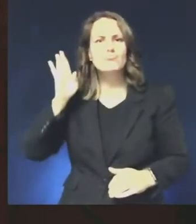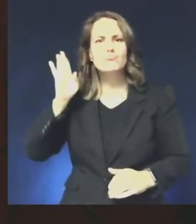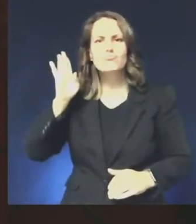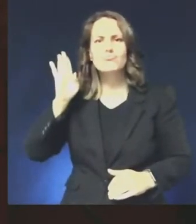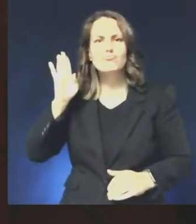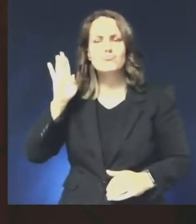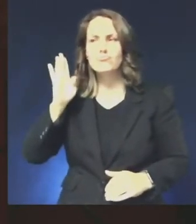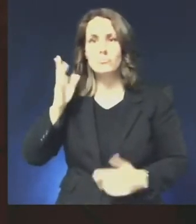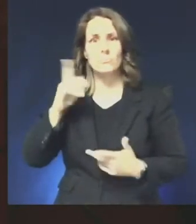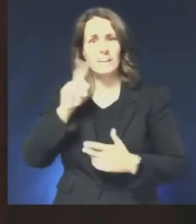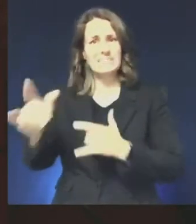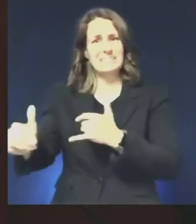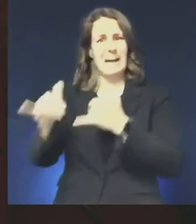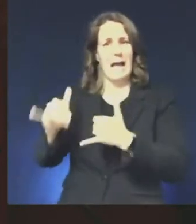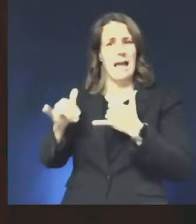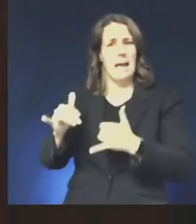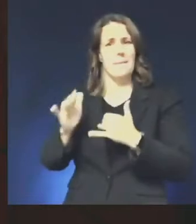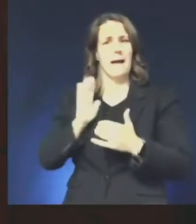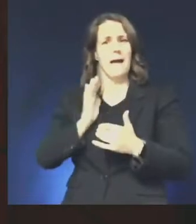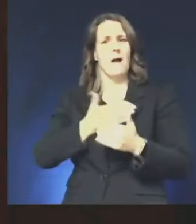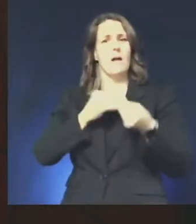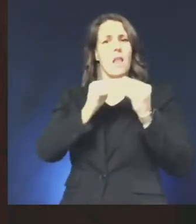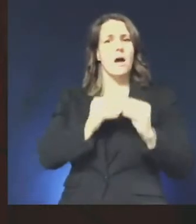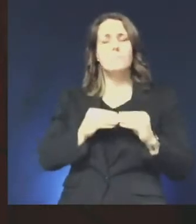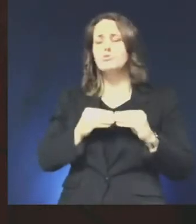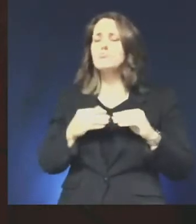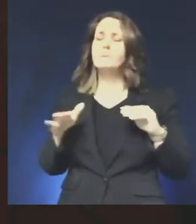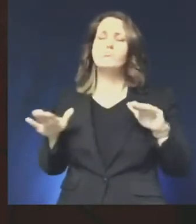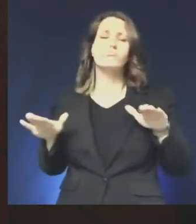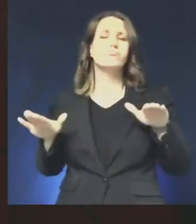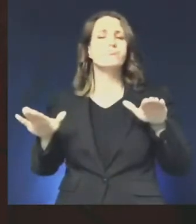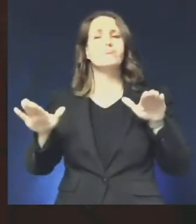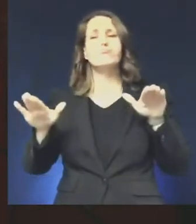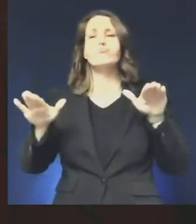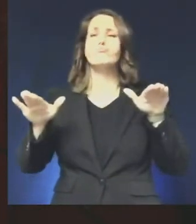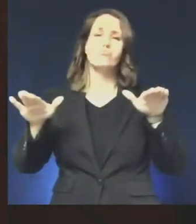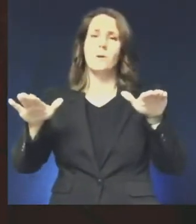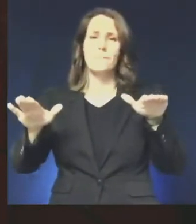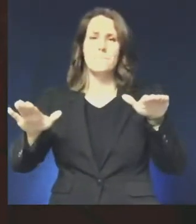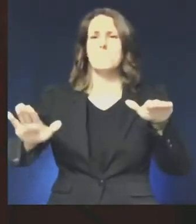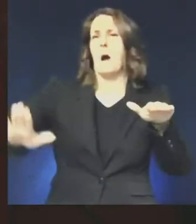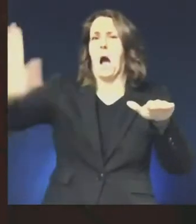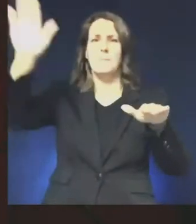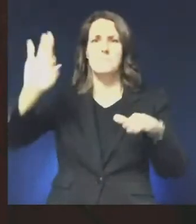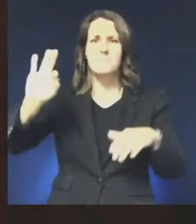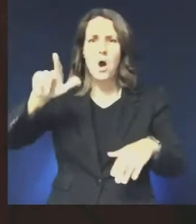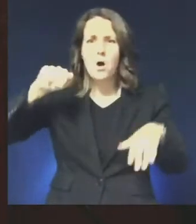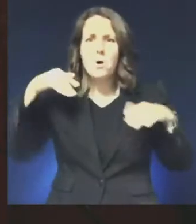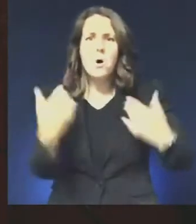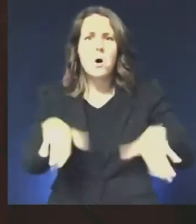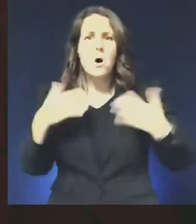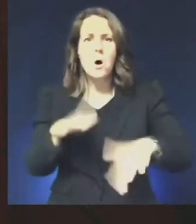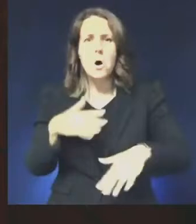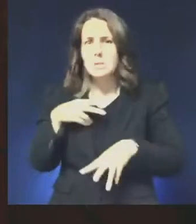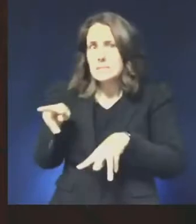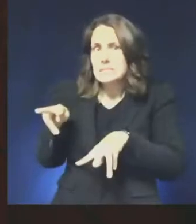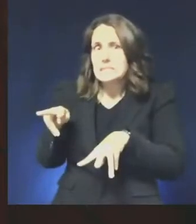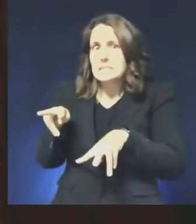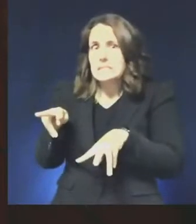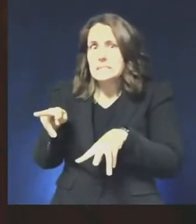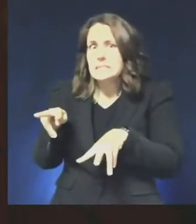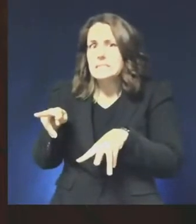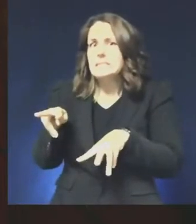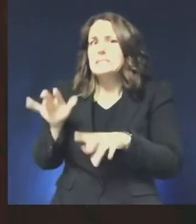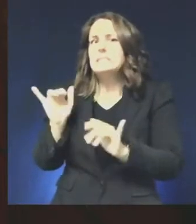overwhelmed. We find ourselves in a situation that we hoped was in the past. We risk our hospital